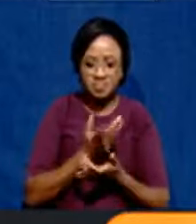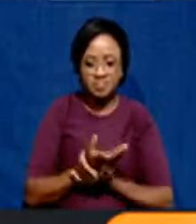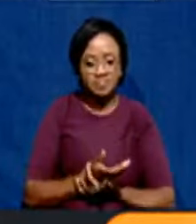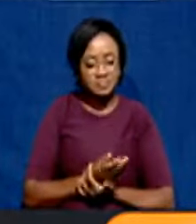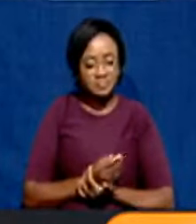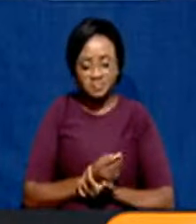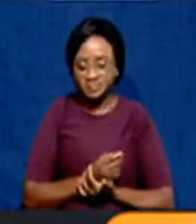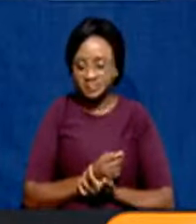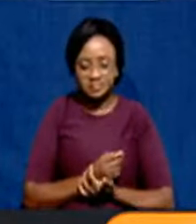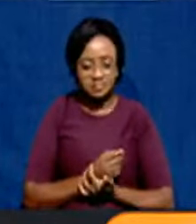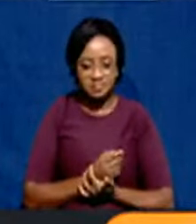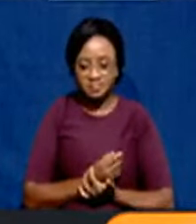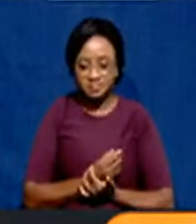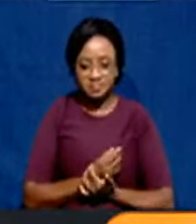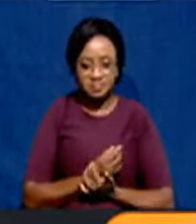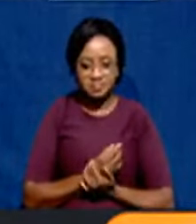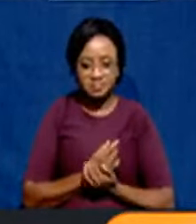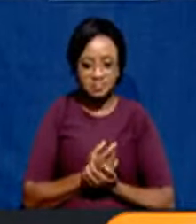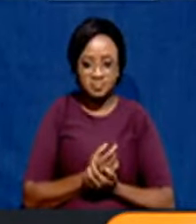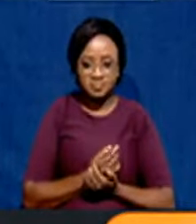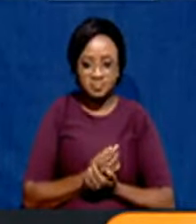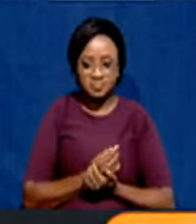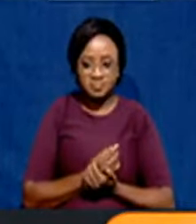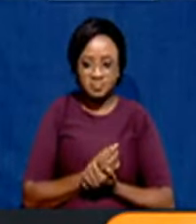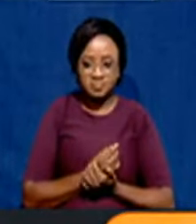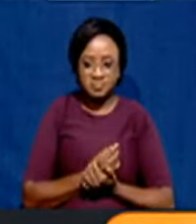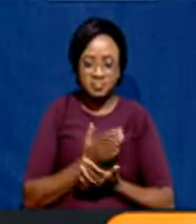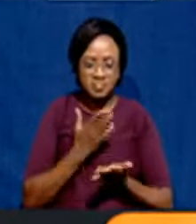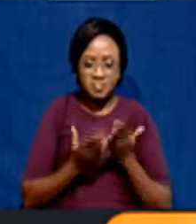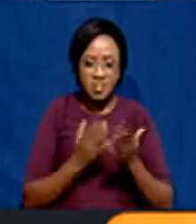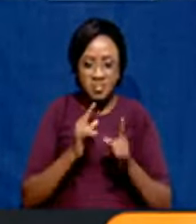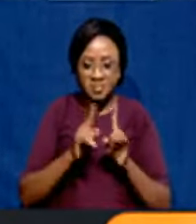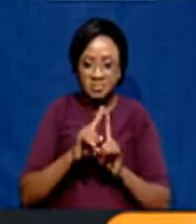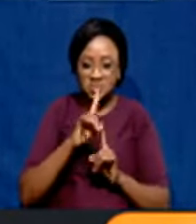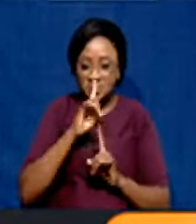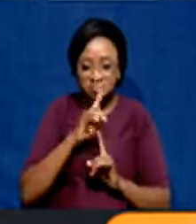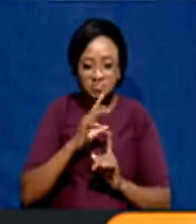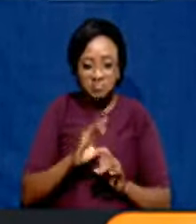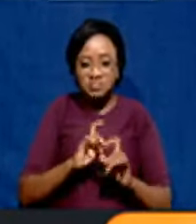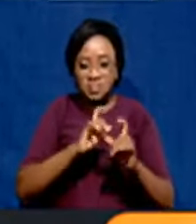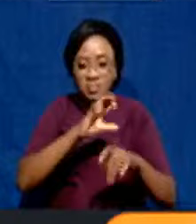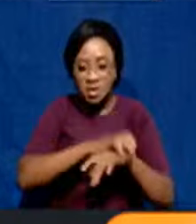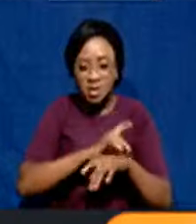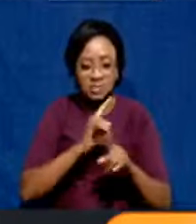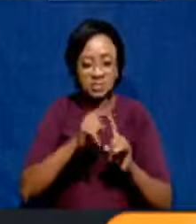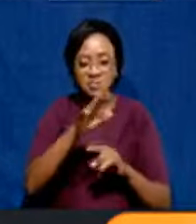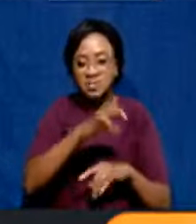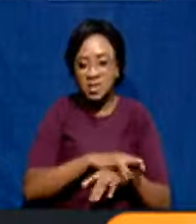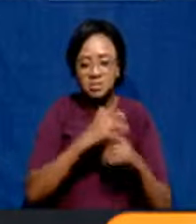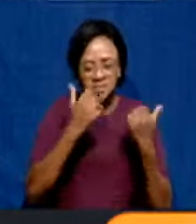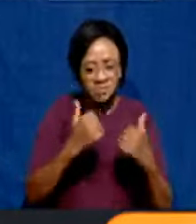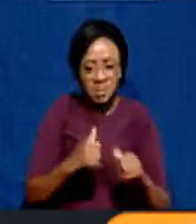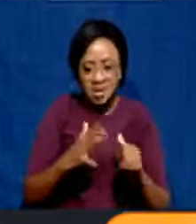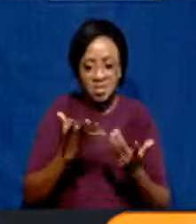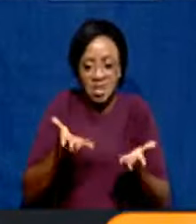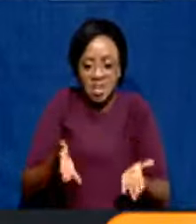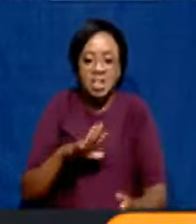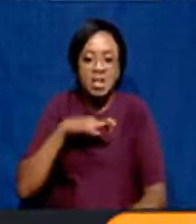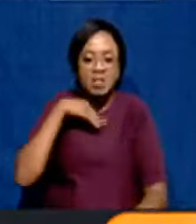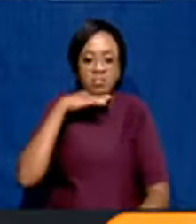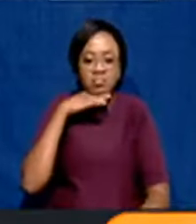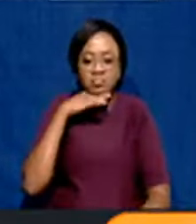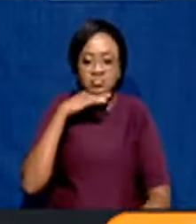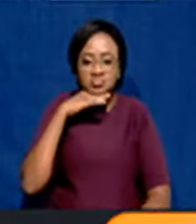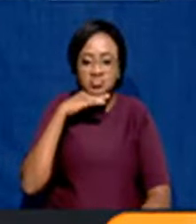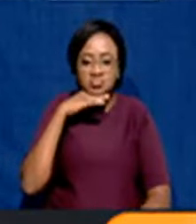I mean, he may not even have received it, and therefore it's such a loss. And it's always devastating to see such young